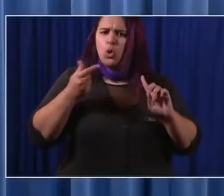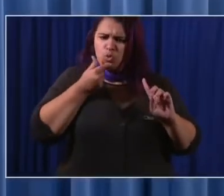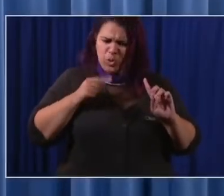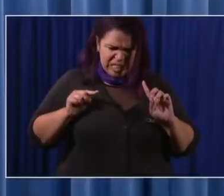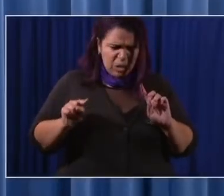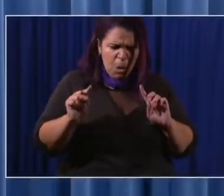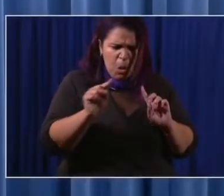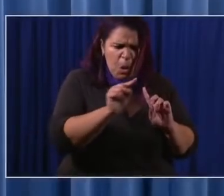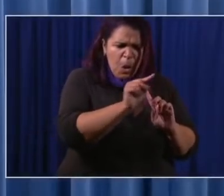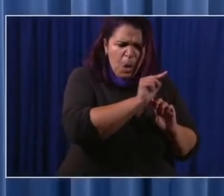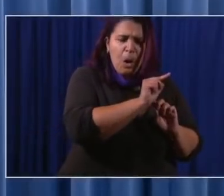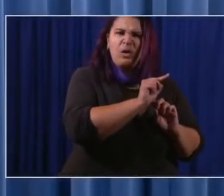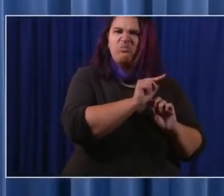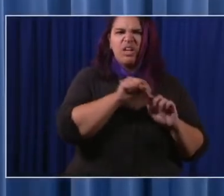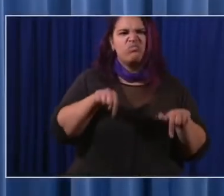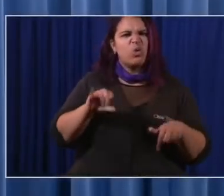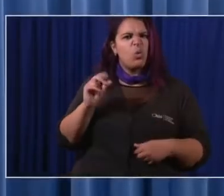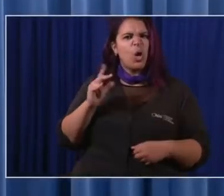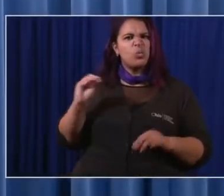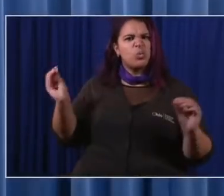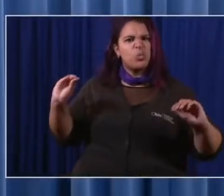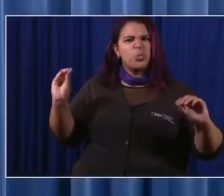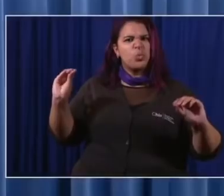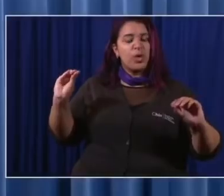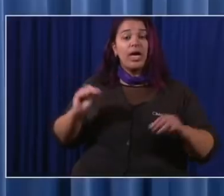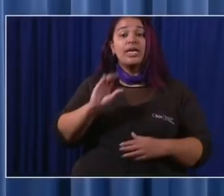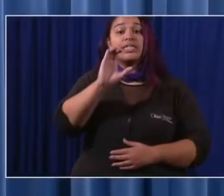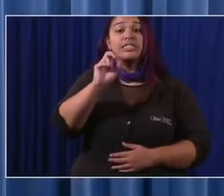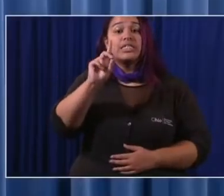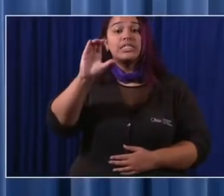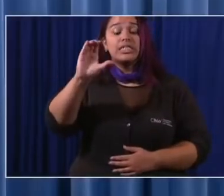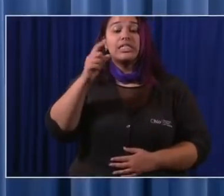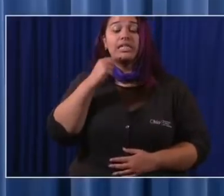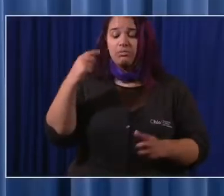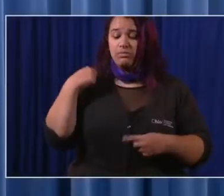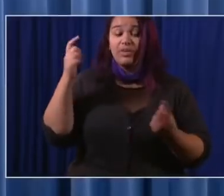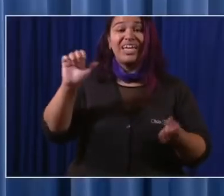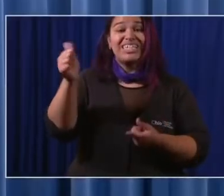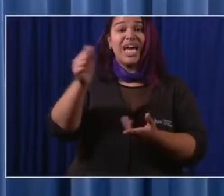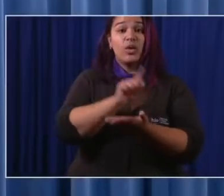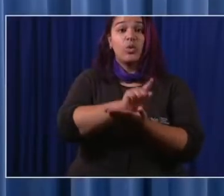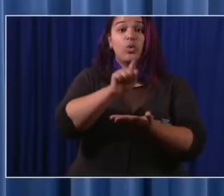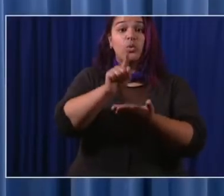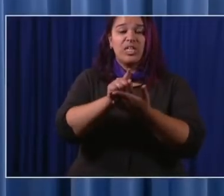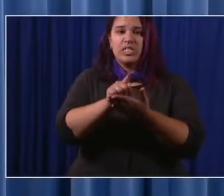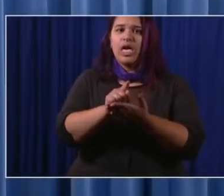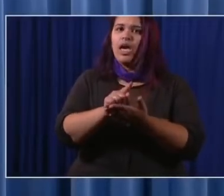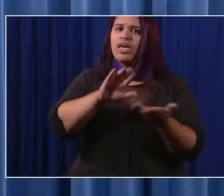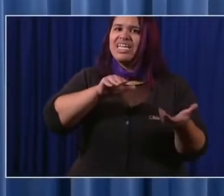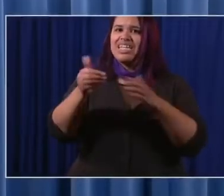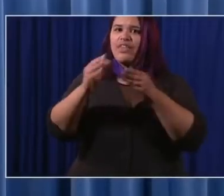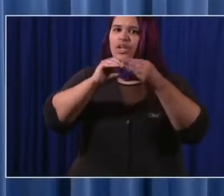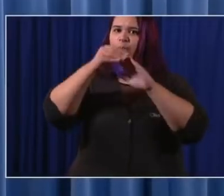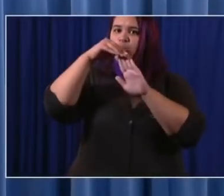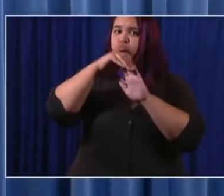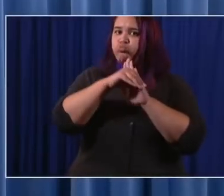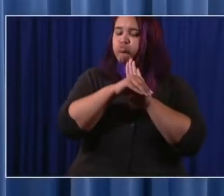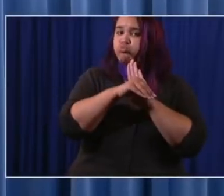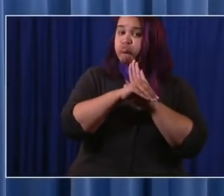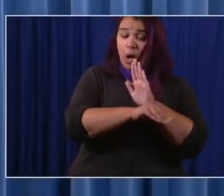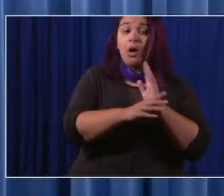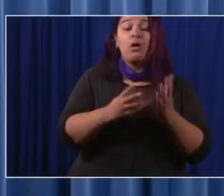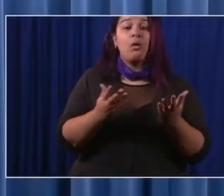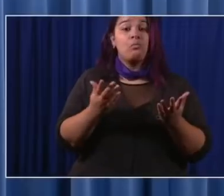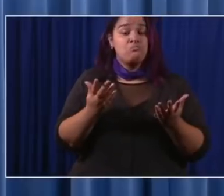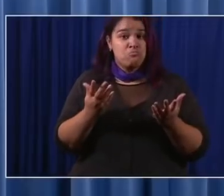CDC also reported the 10th straight week of declining deaths. They indicated that COVID may go below the epidemic threshold. Since the start